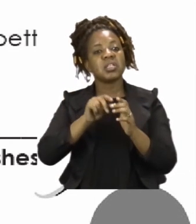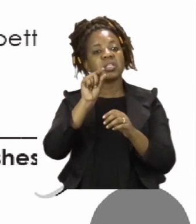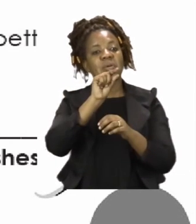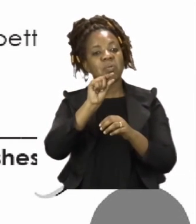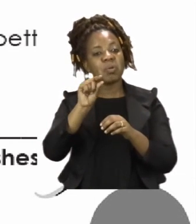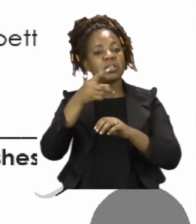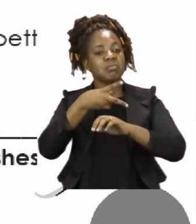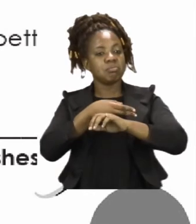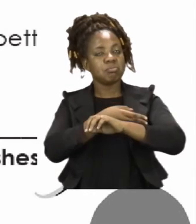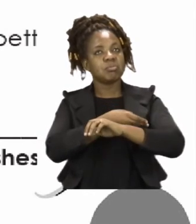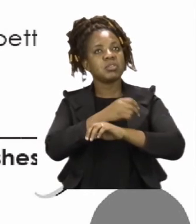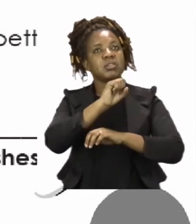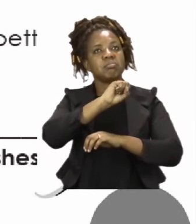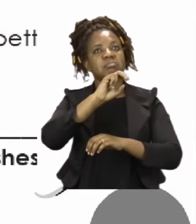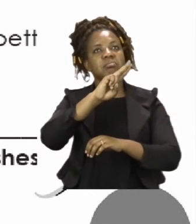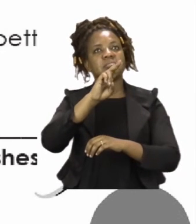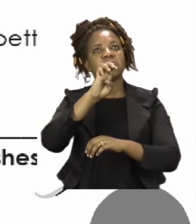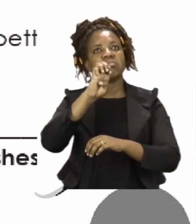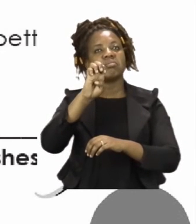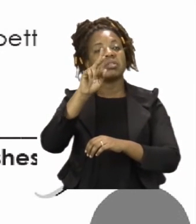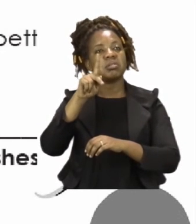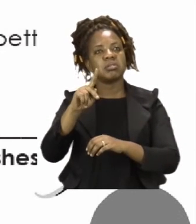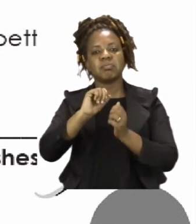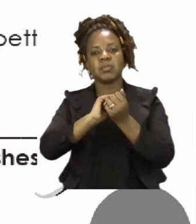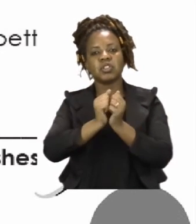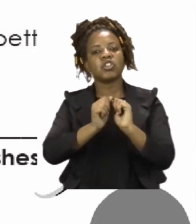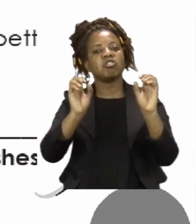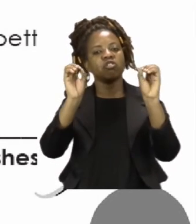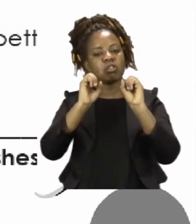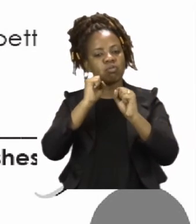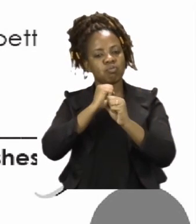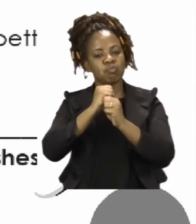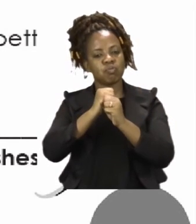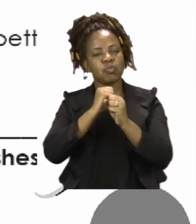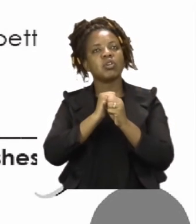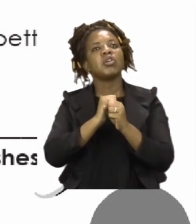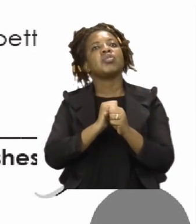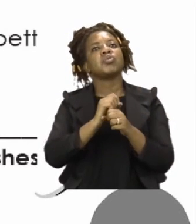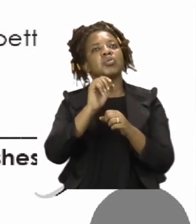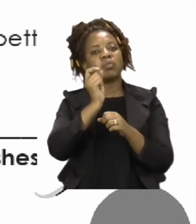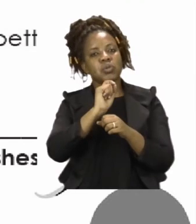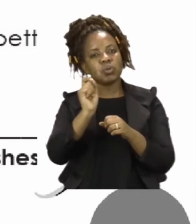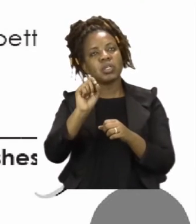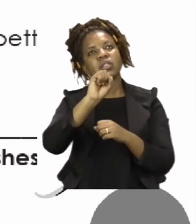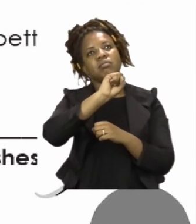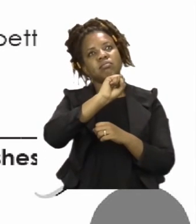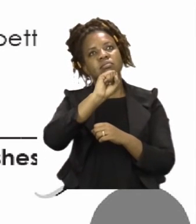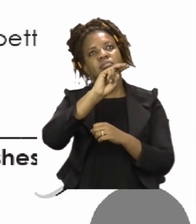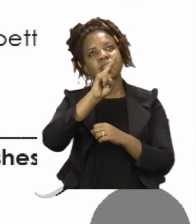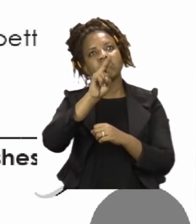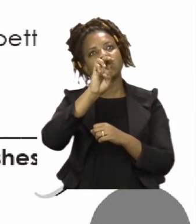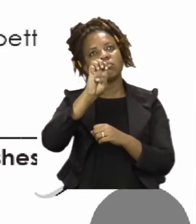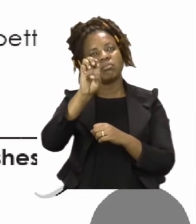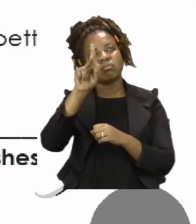read we saw five sheep sheep at the petting zoo.